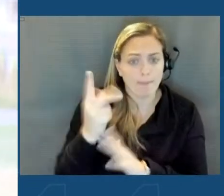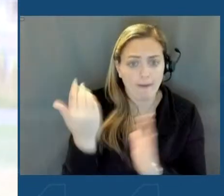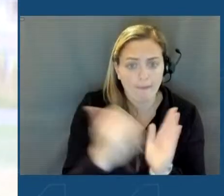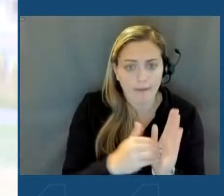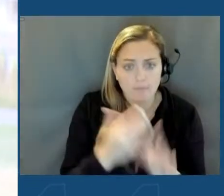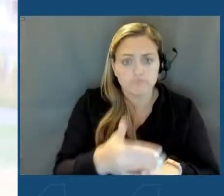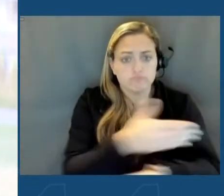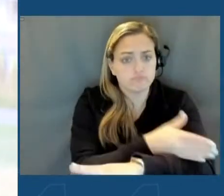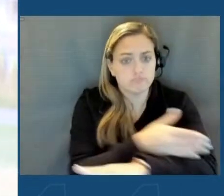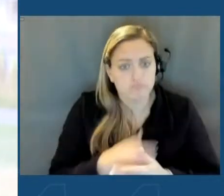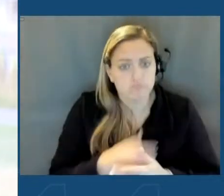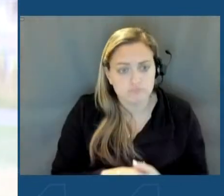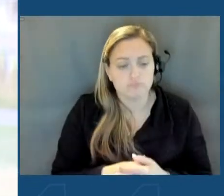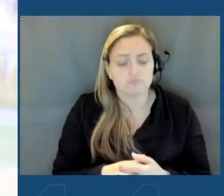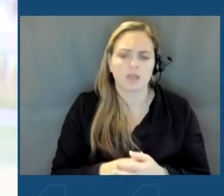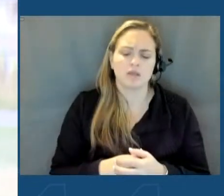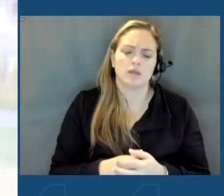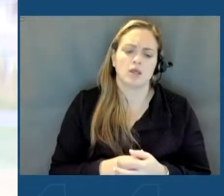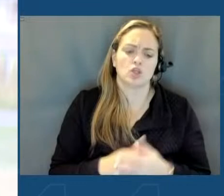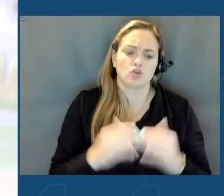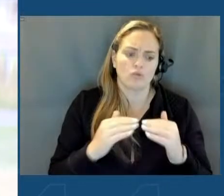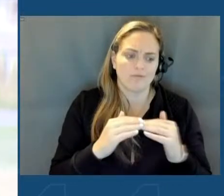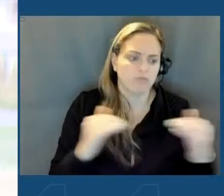the upper floors and the outside deck,